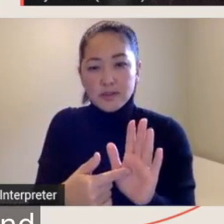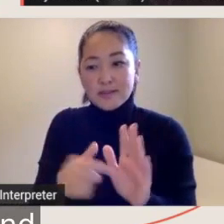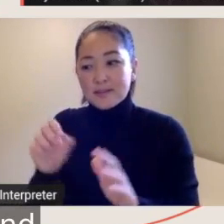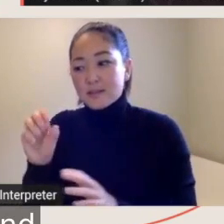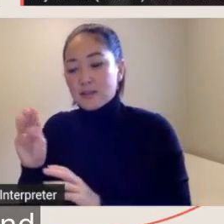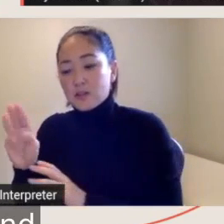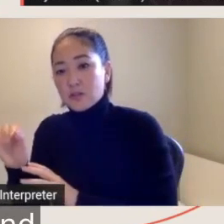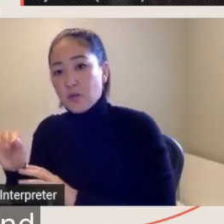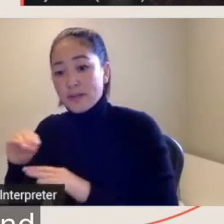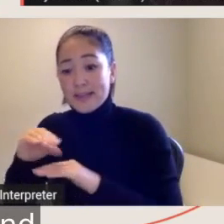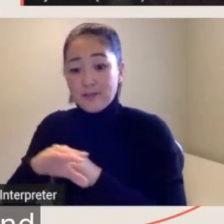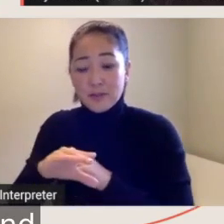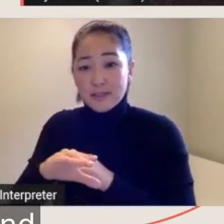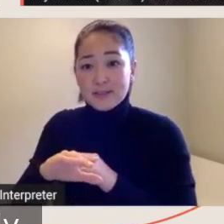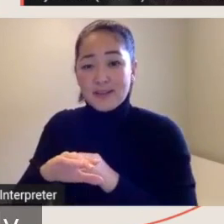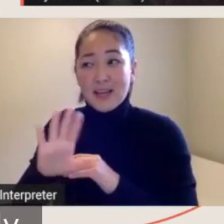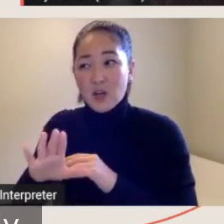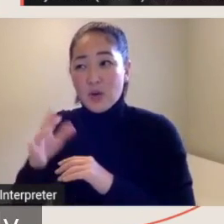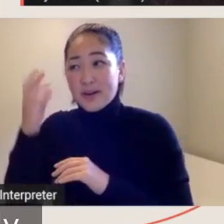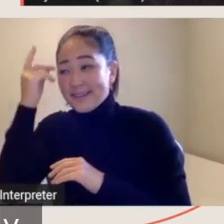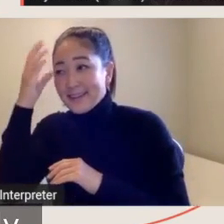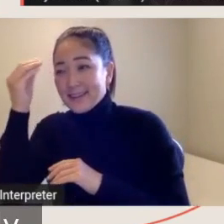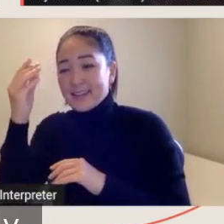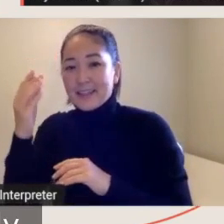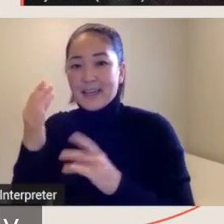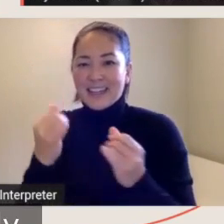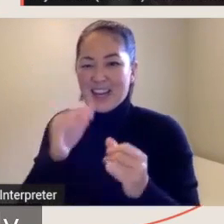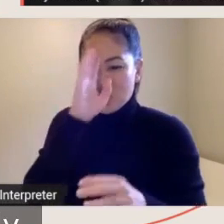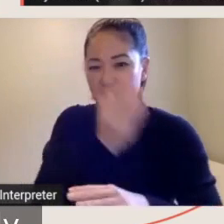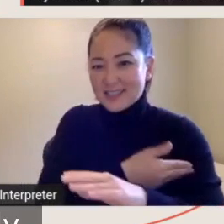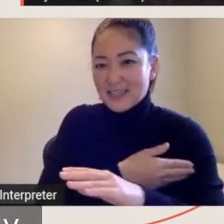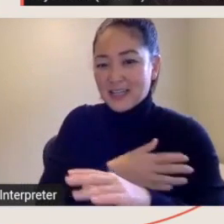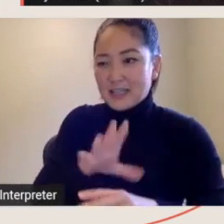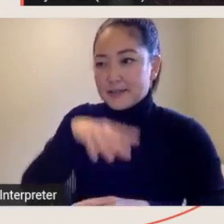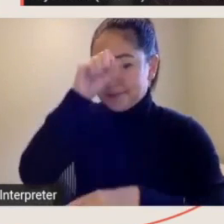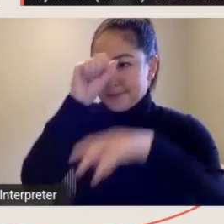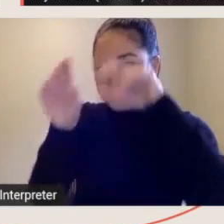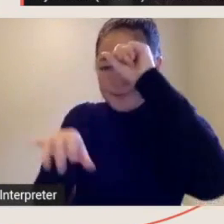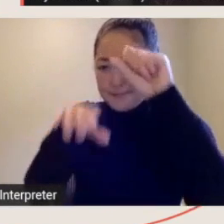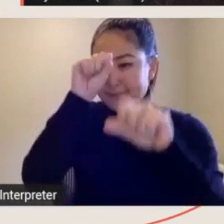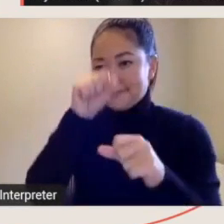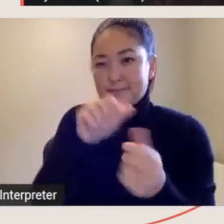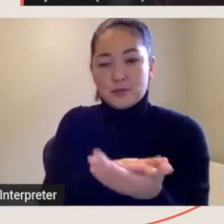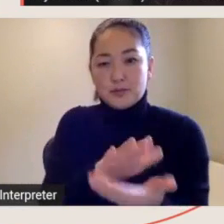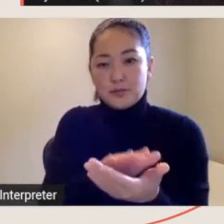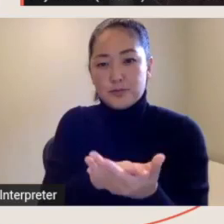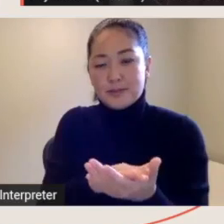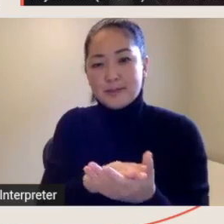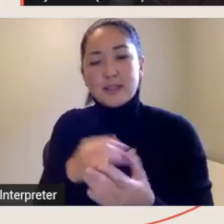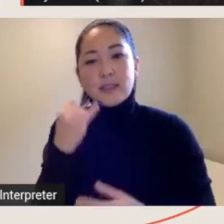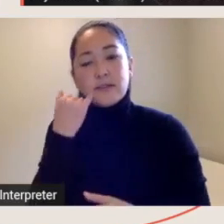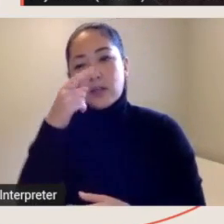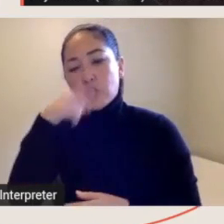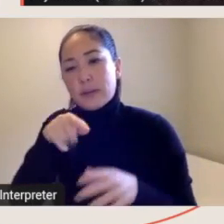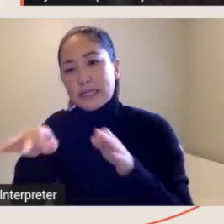Somi's influences in life and her sort of way of thinking and then what potentially her son might be absorbing. So if you can just talk a little bit about filming